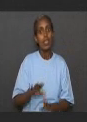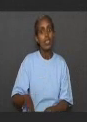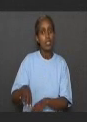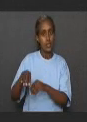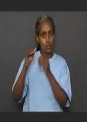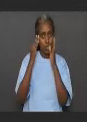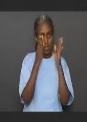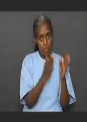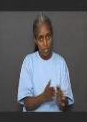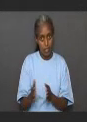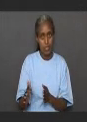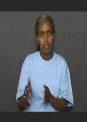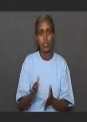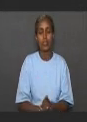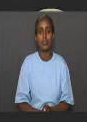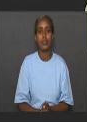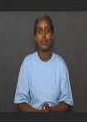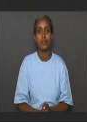Students, let's get ready.